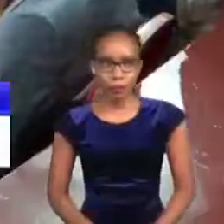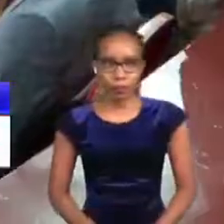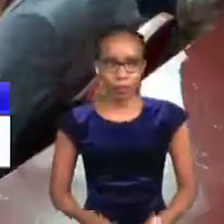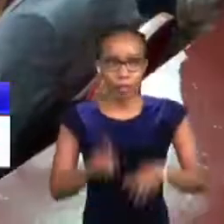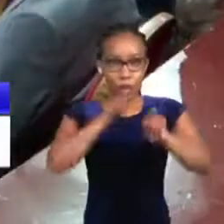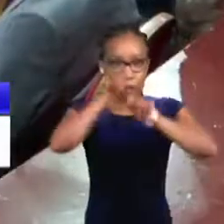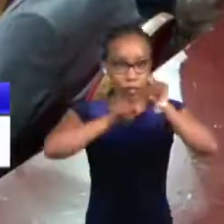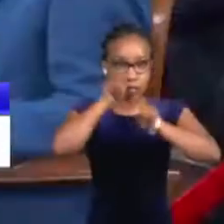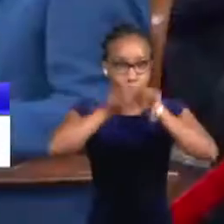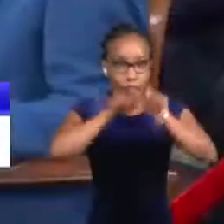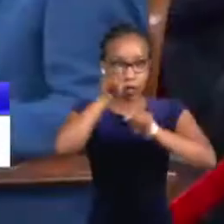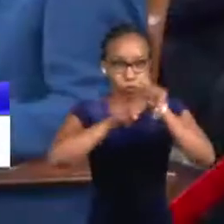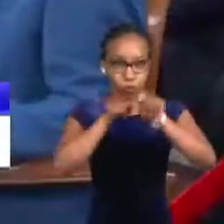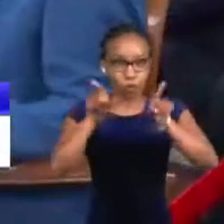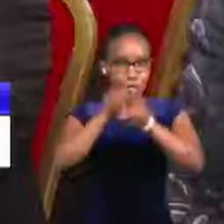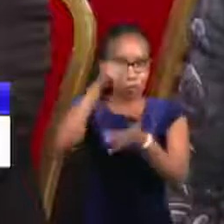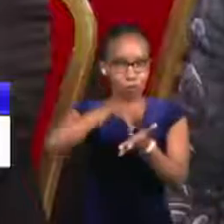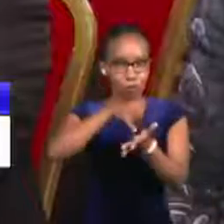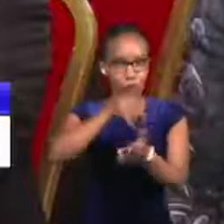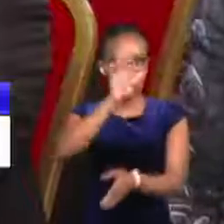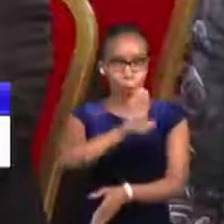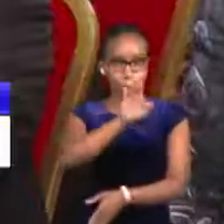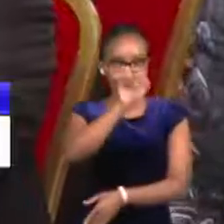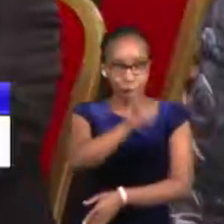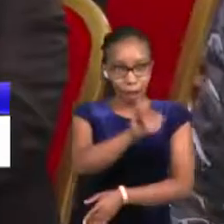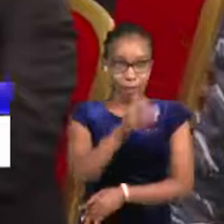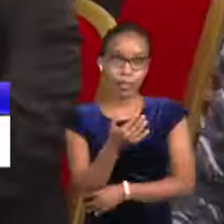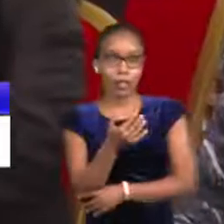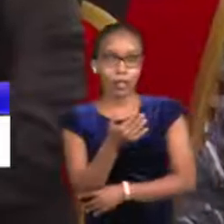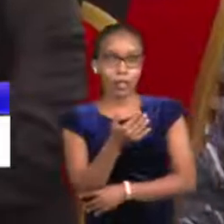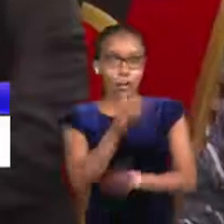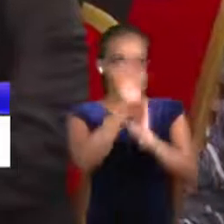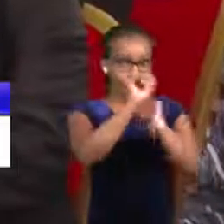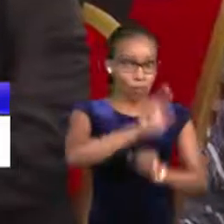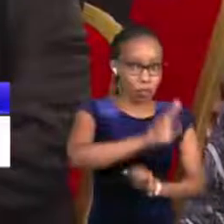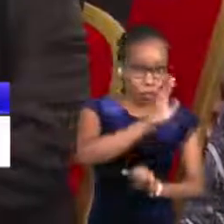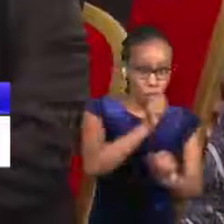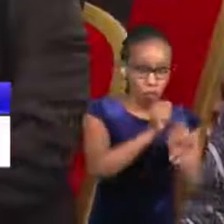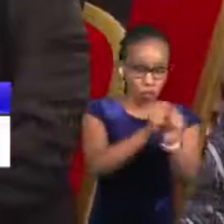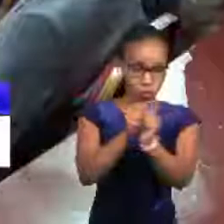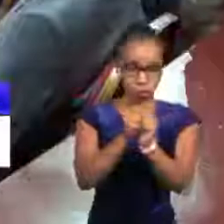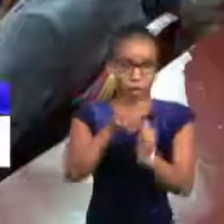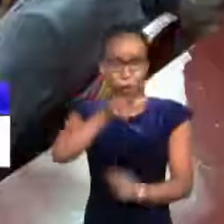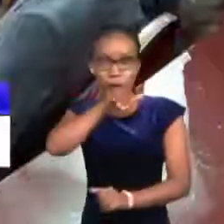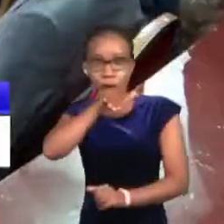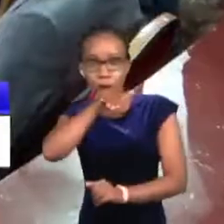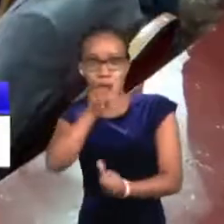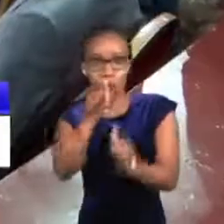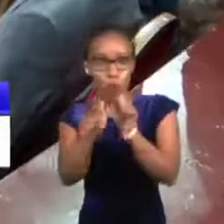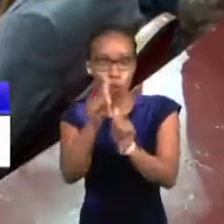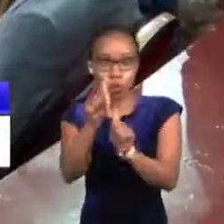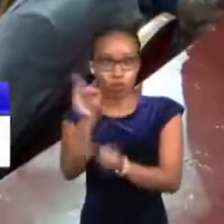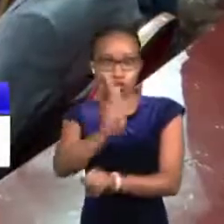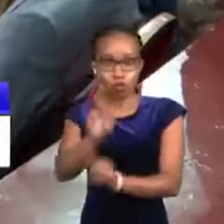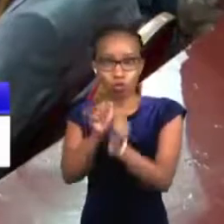The interview, however, did not miss the BBI conversation, a joint initiative of the president and former Prime Minister Raila Odinga that is being projected to cost